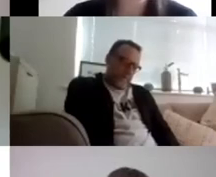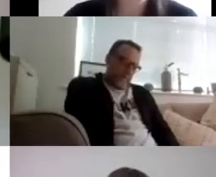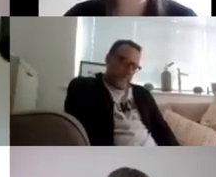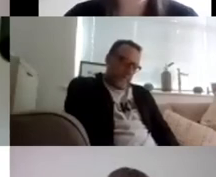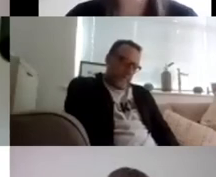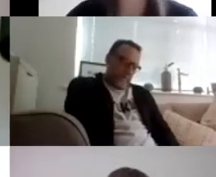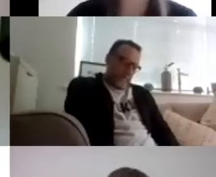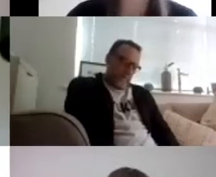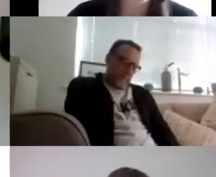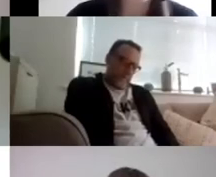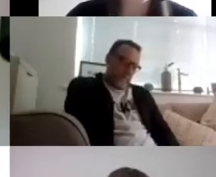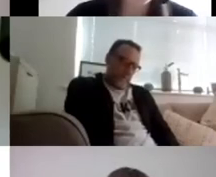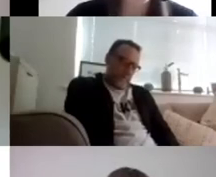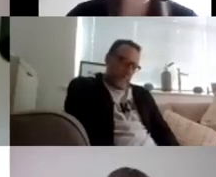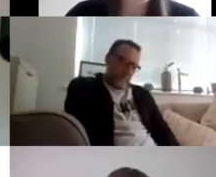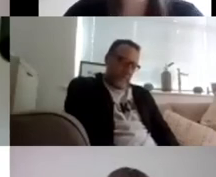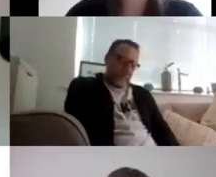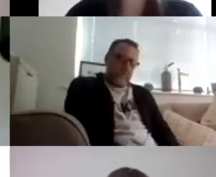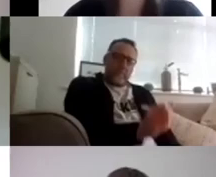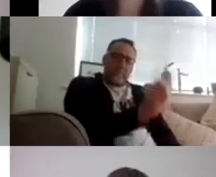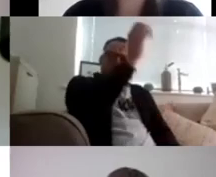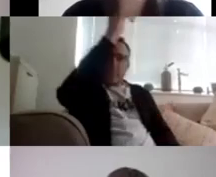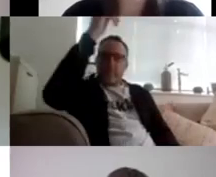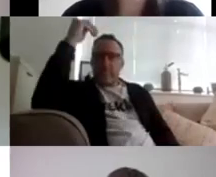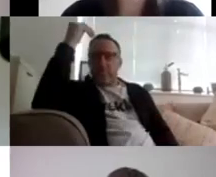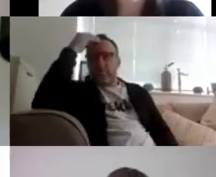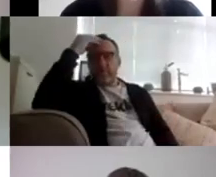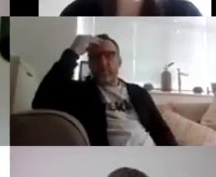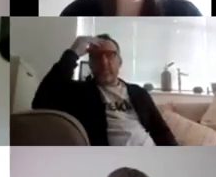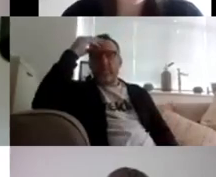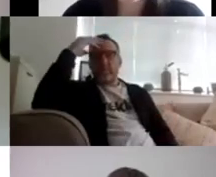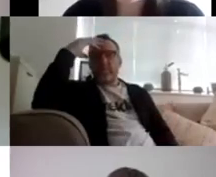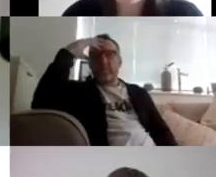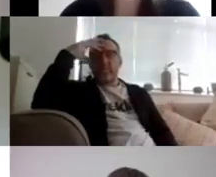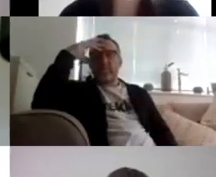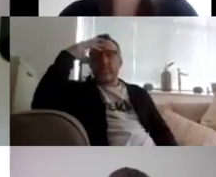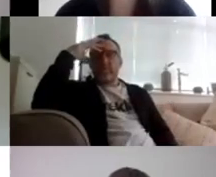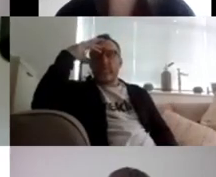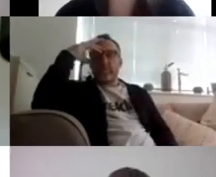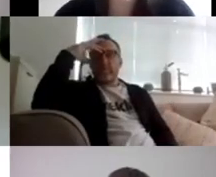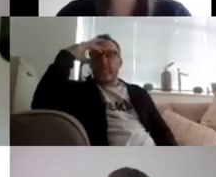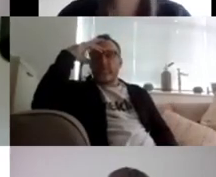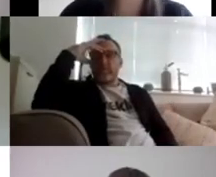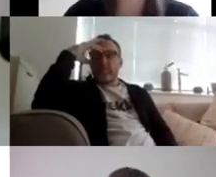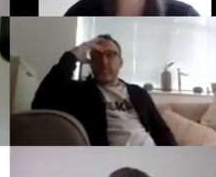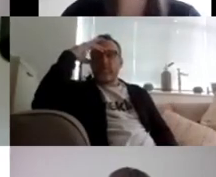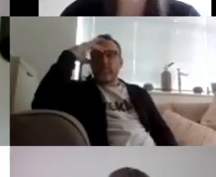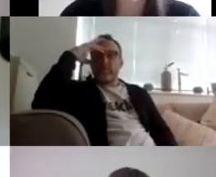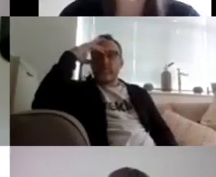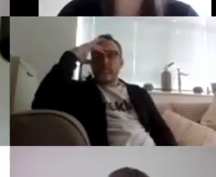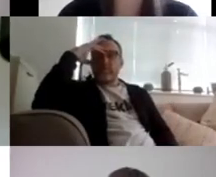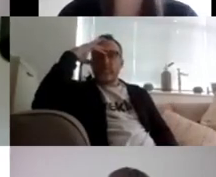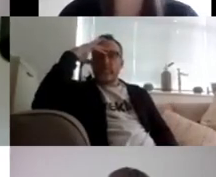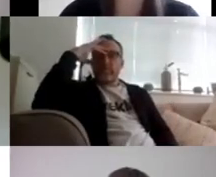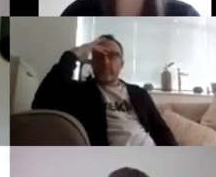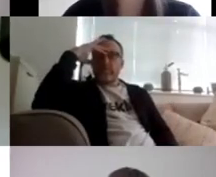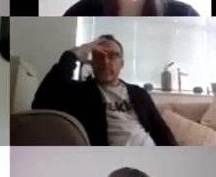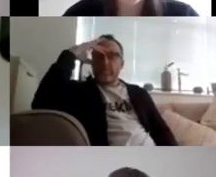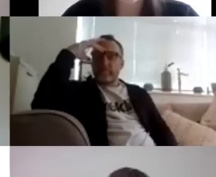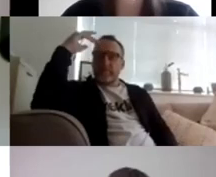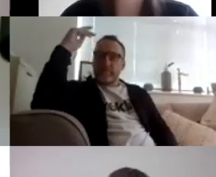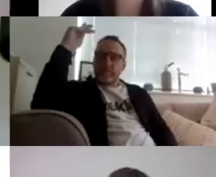meeting for hosting several people, that you choose to only be allowed to let certain people in, like you did, like before this